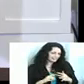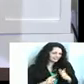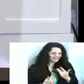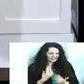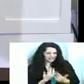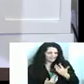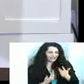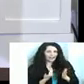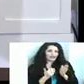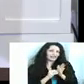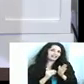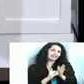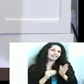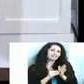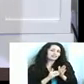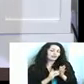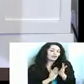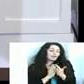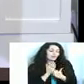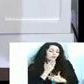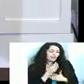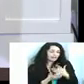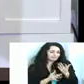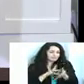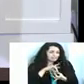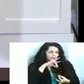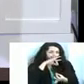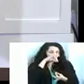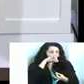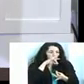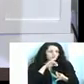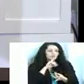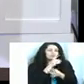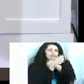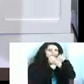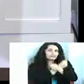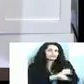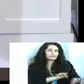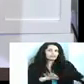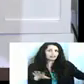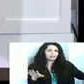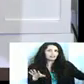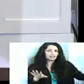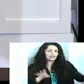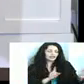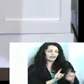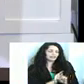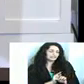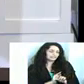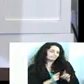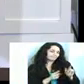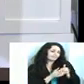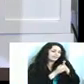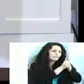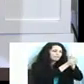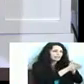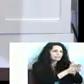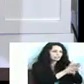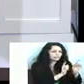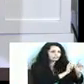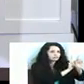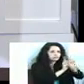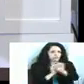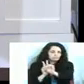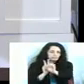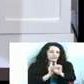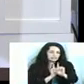your Spirit, so that through that Spirit we might be set free as ambassadors into this world. Bless this word, O